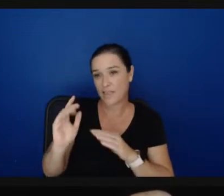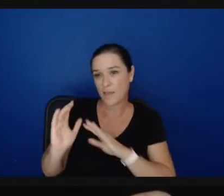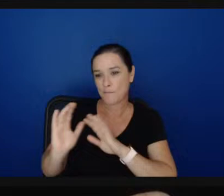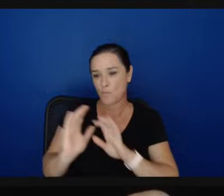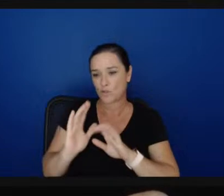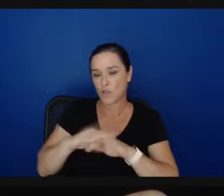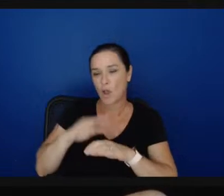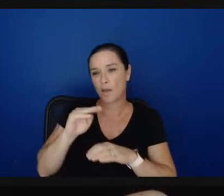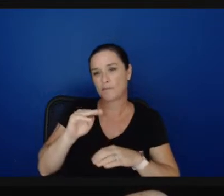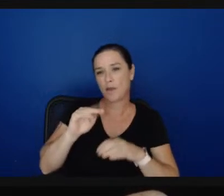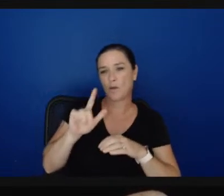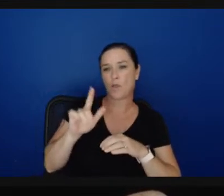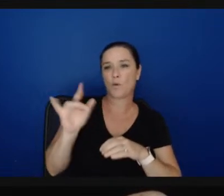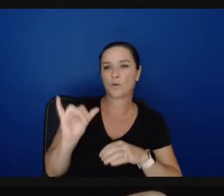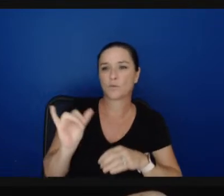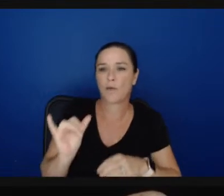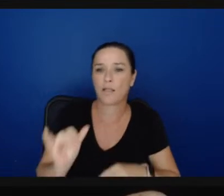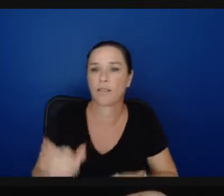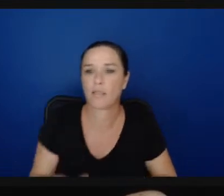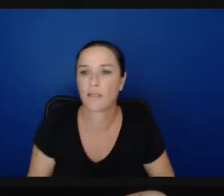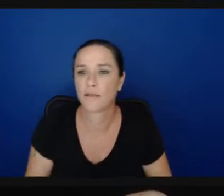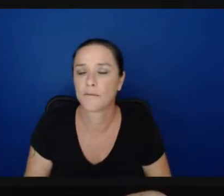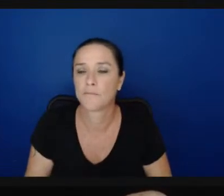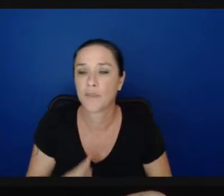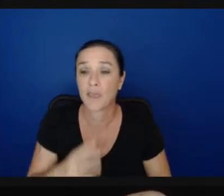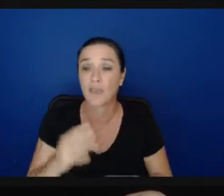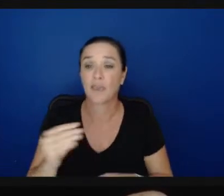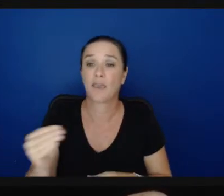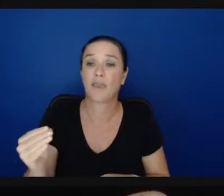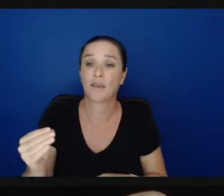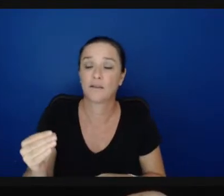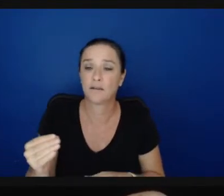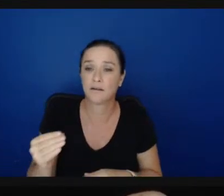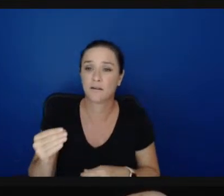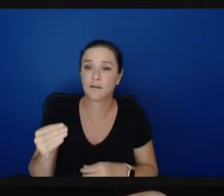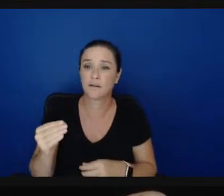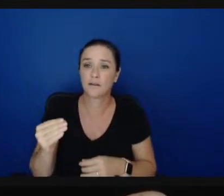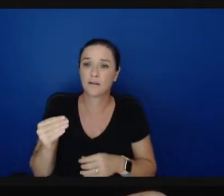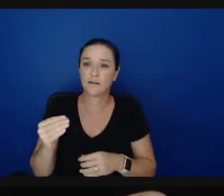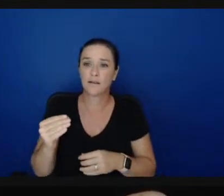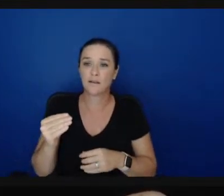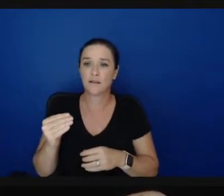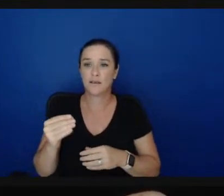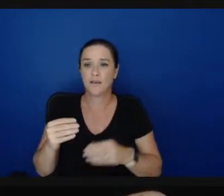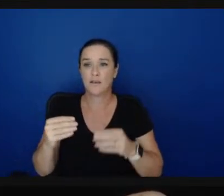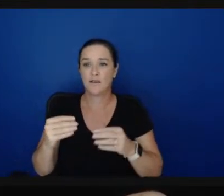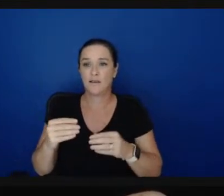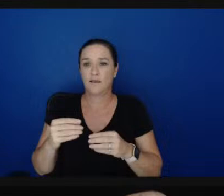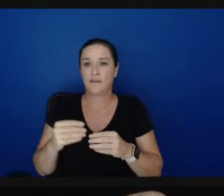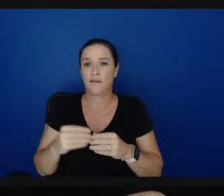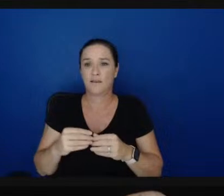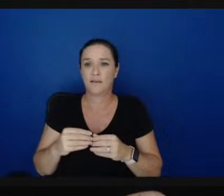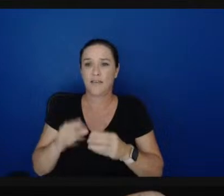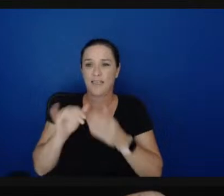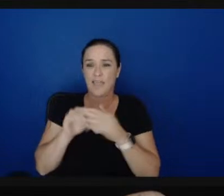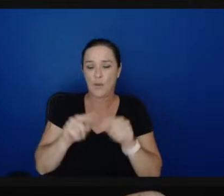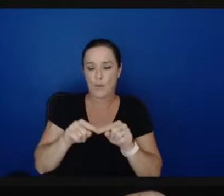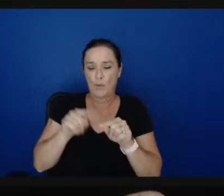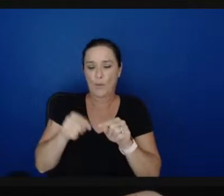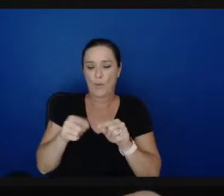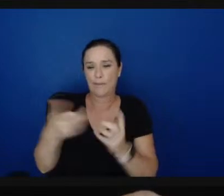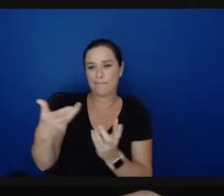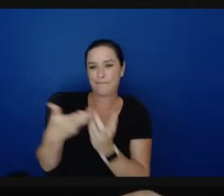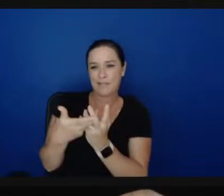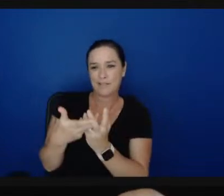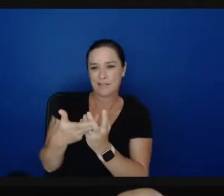well. And as we mentioned over an hour ago now, that little bump fits in right over here, and